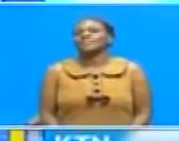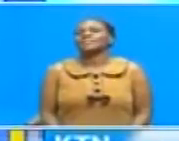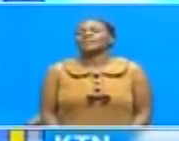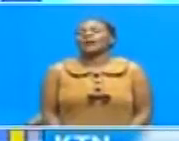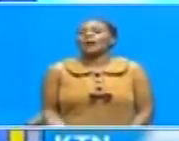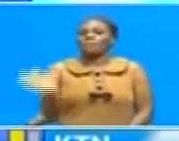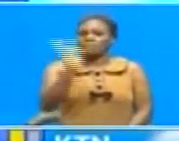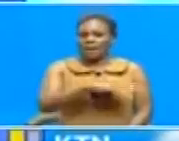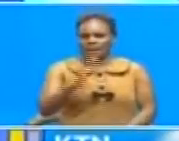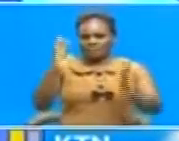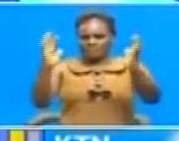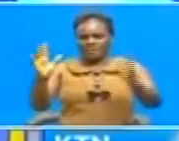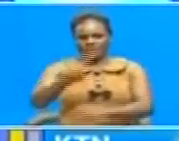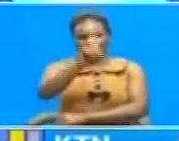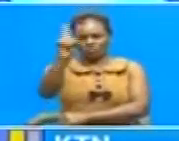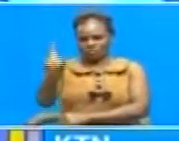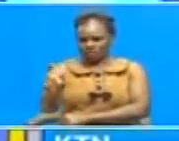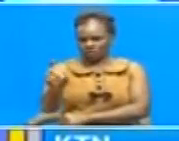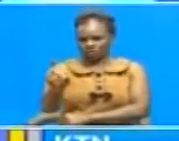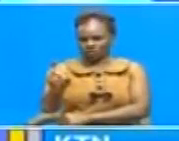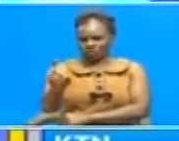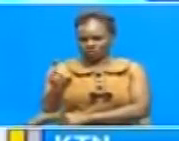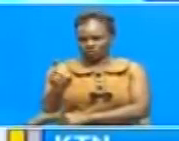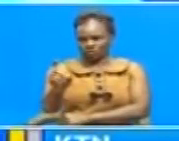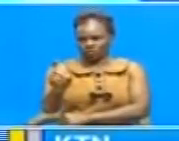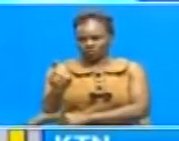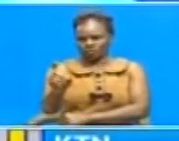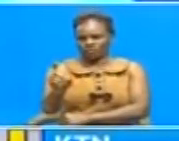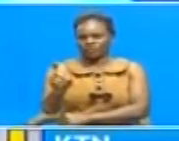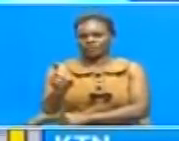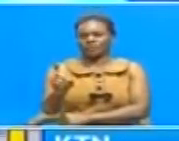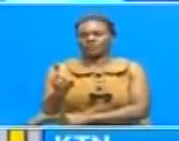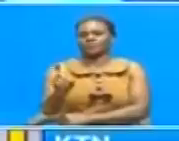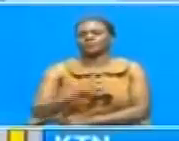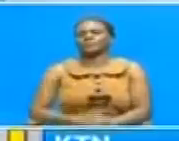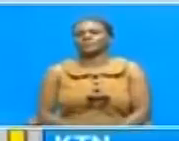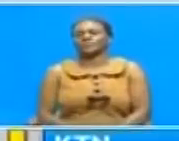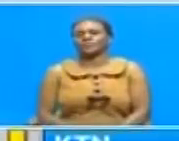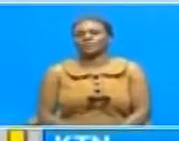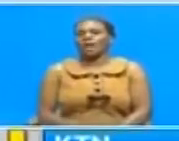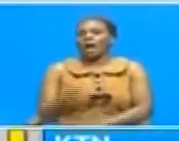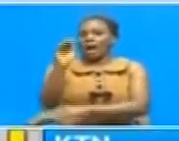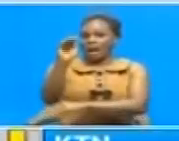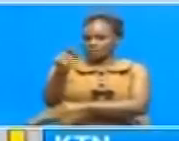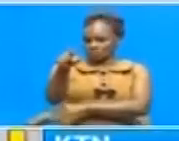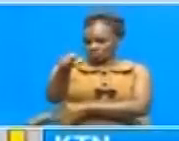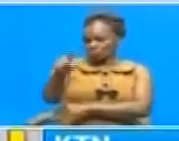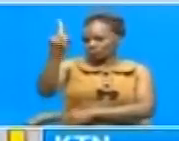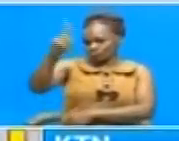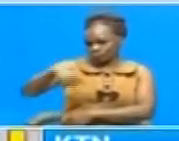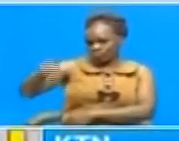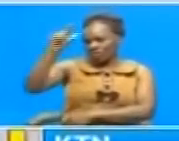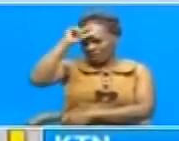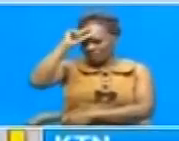Well, let's take you back to our big question, our point of interaction with you this evening as we wrap up the program. We asked you whether you approve of